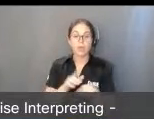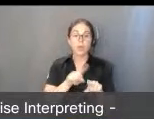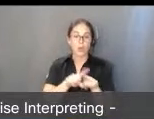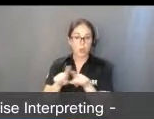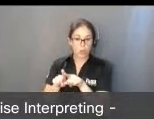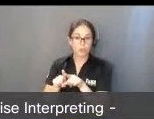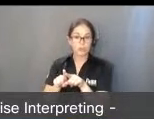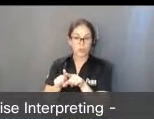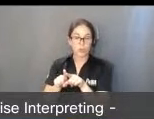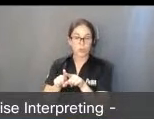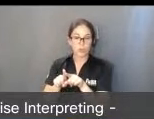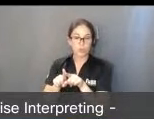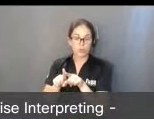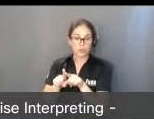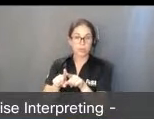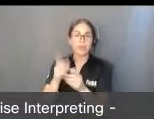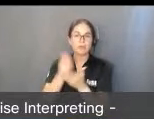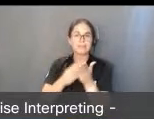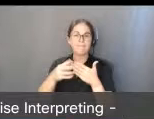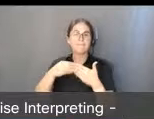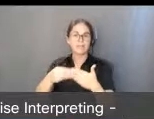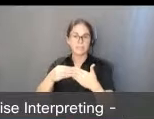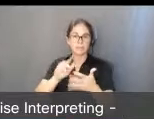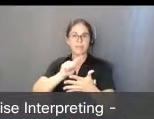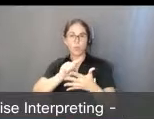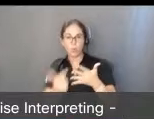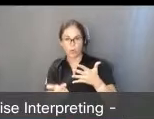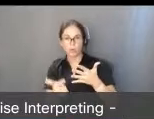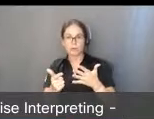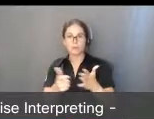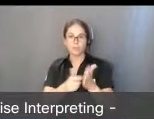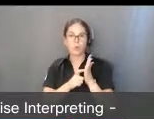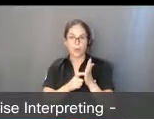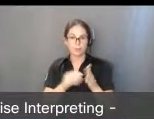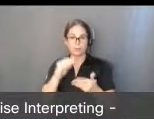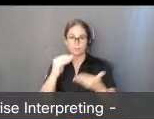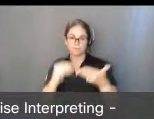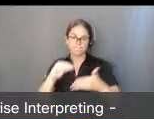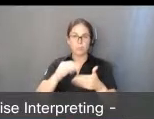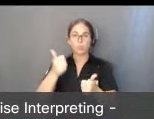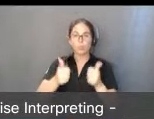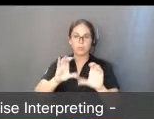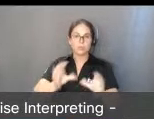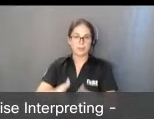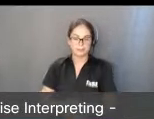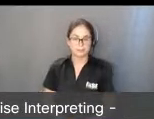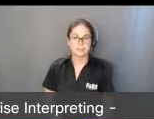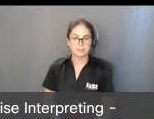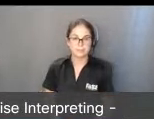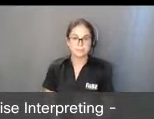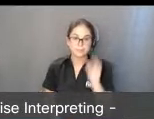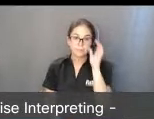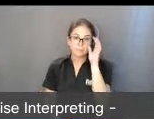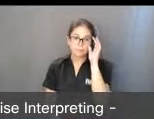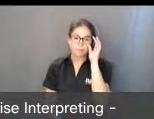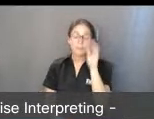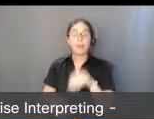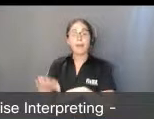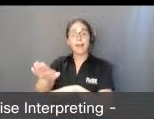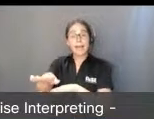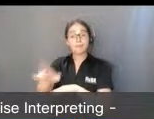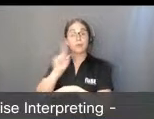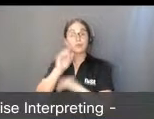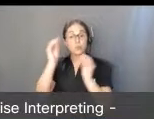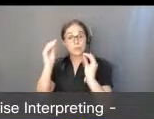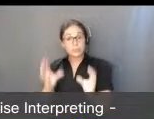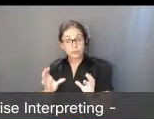flexibility within the schedule as to the order of instruction. Next slide, please. The latter part of the day for teachers